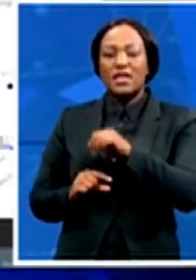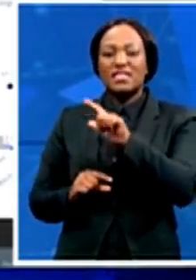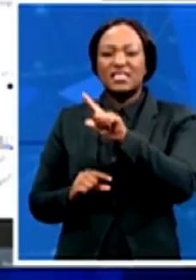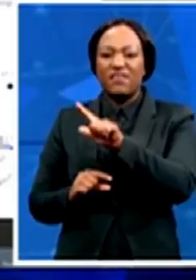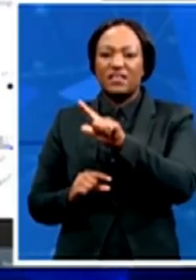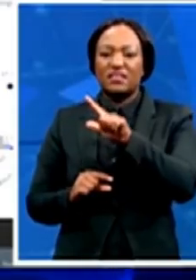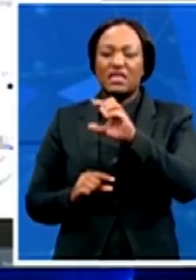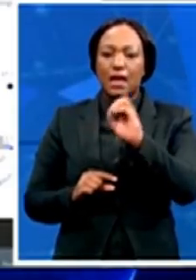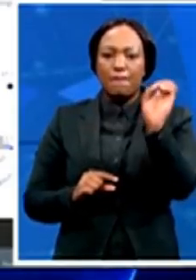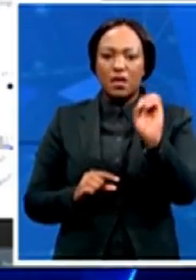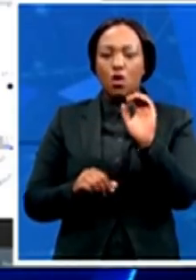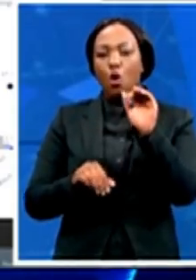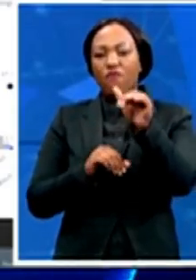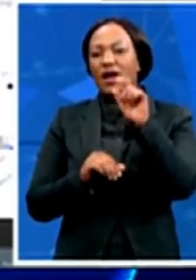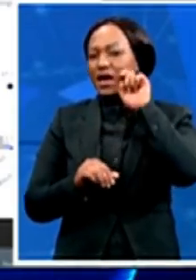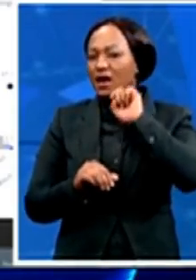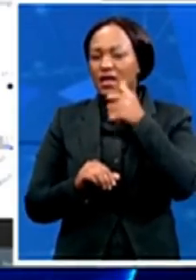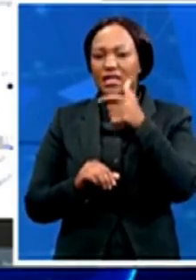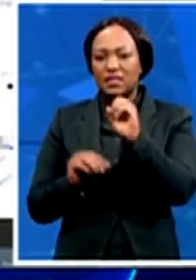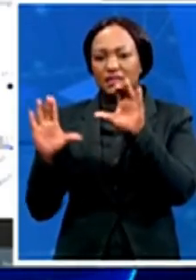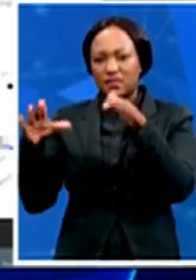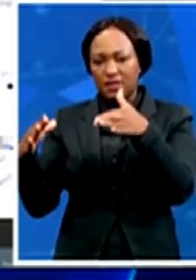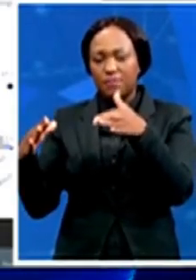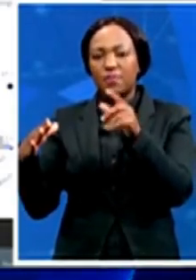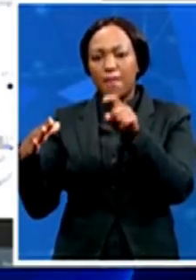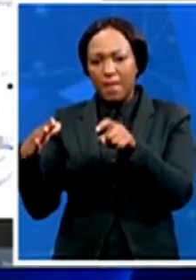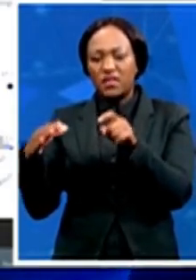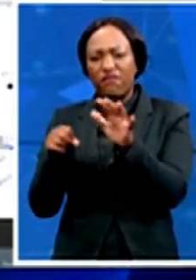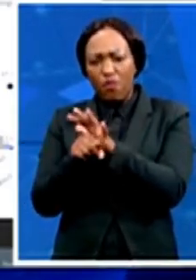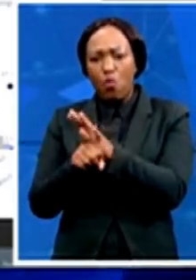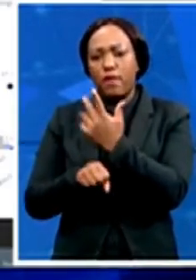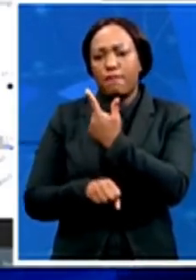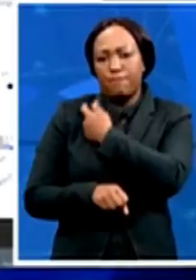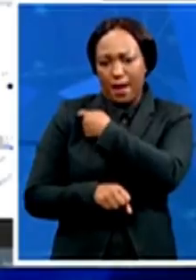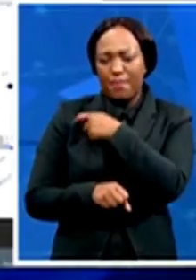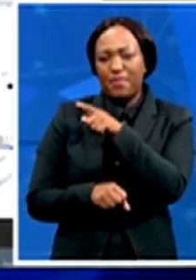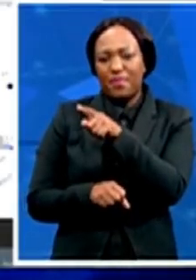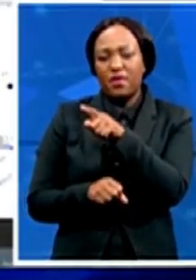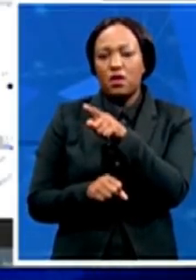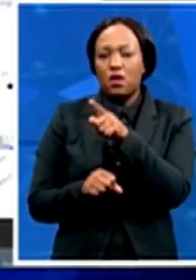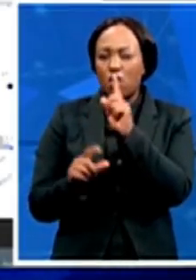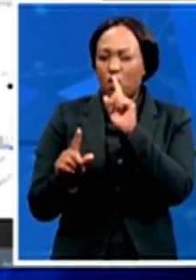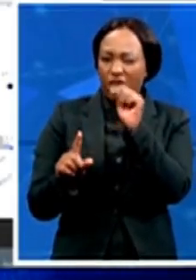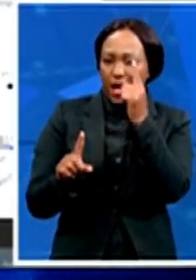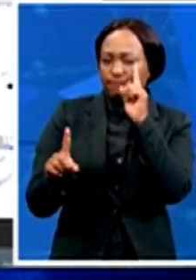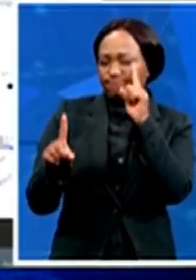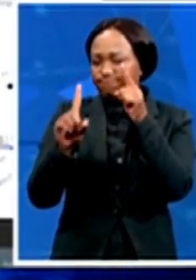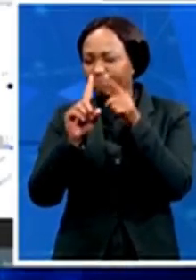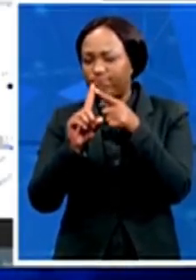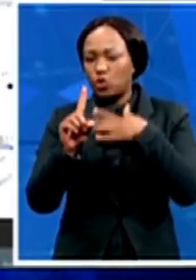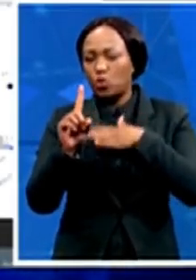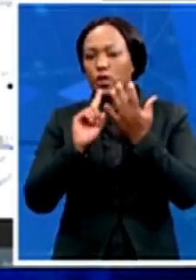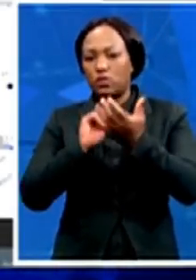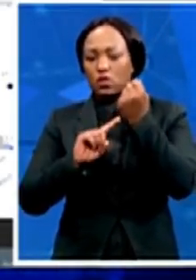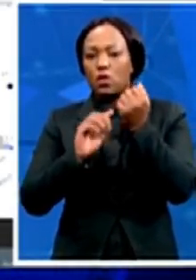been, more than 70% has been fully vaccinated. That is our first program objective, equitably across the province. You can see